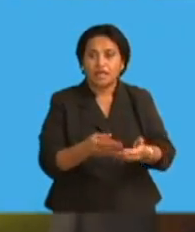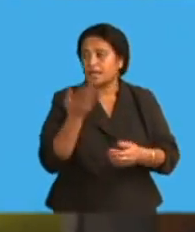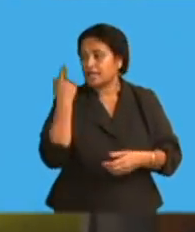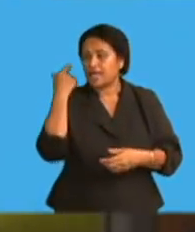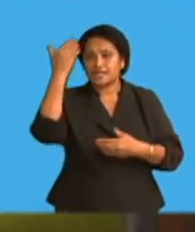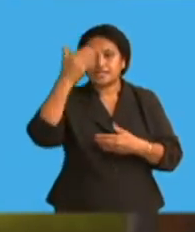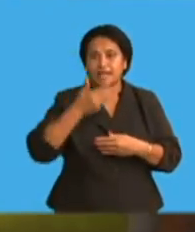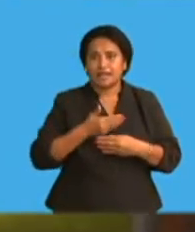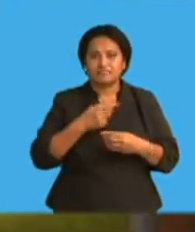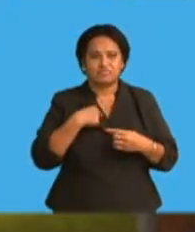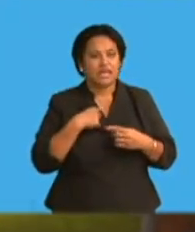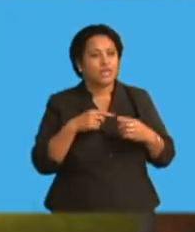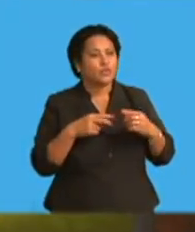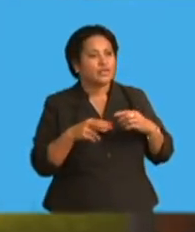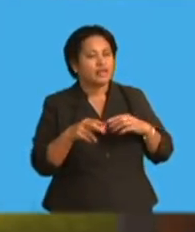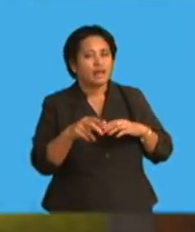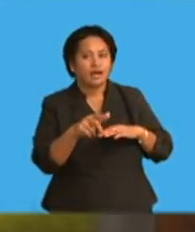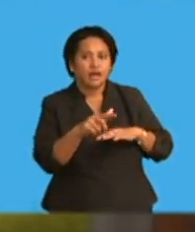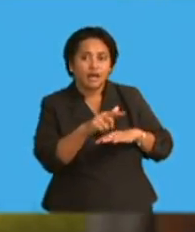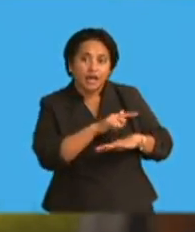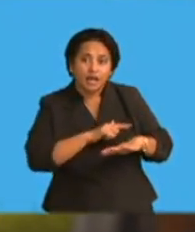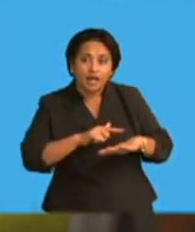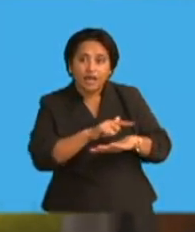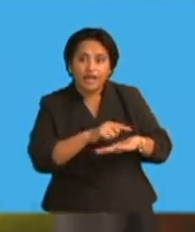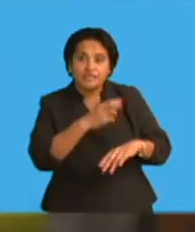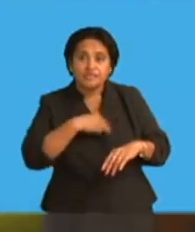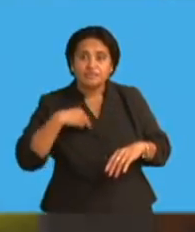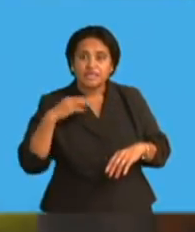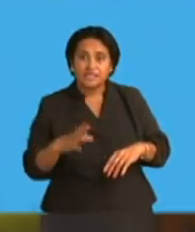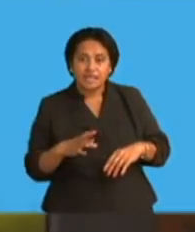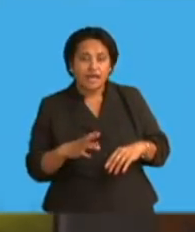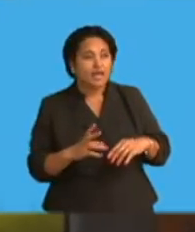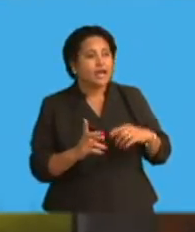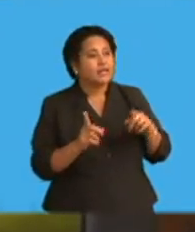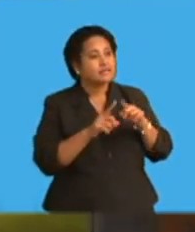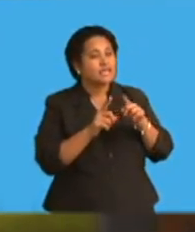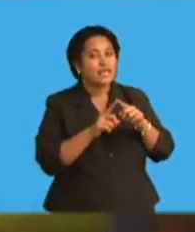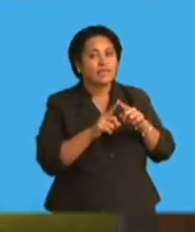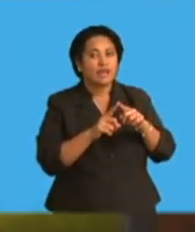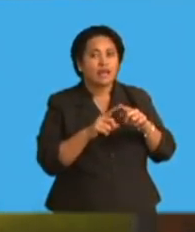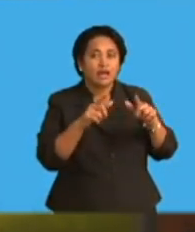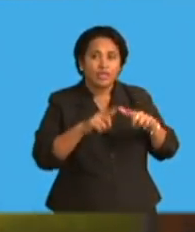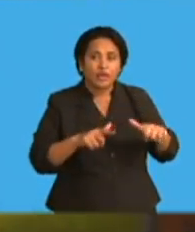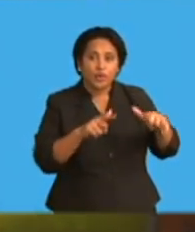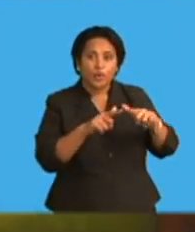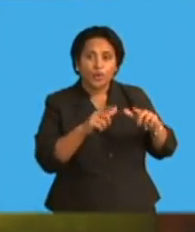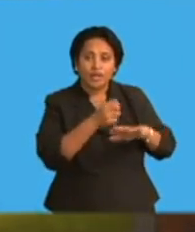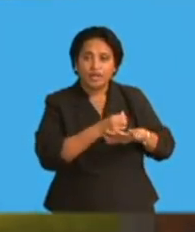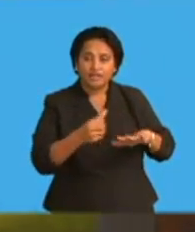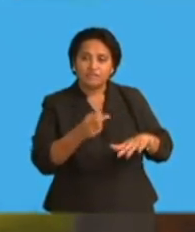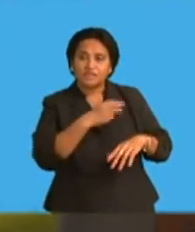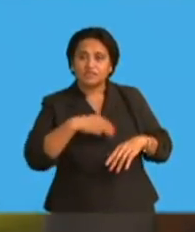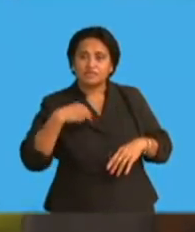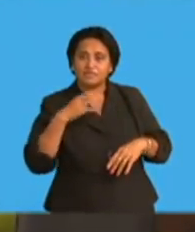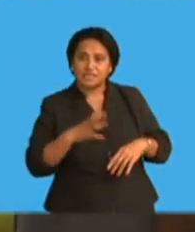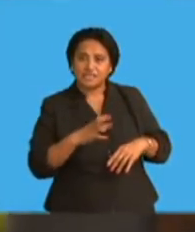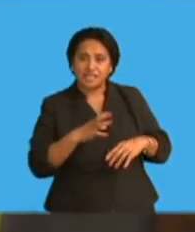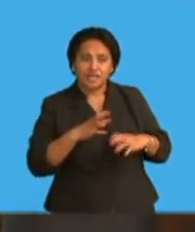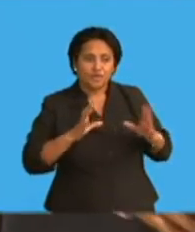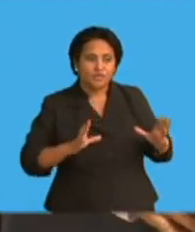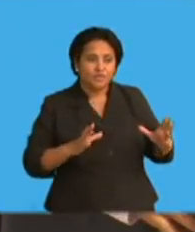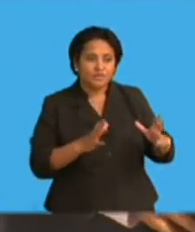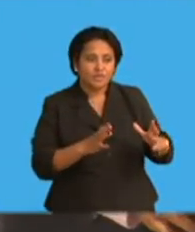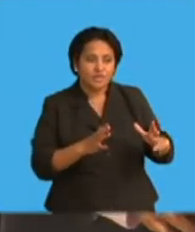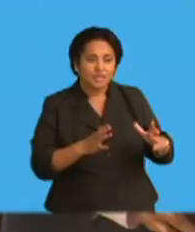for Lands, the Minister for Local Governments team were there also. These people who were living in